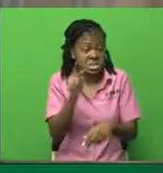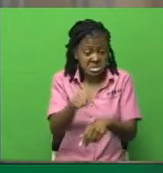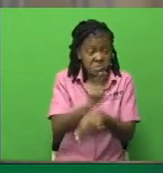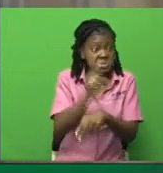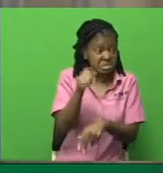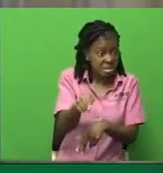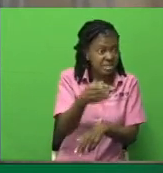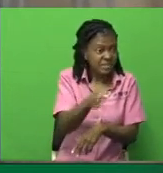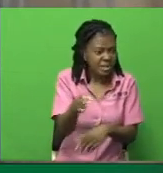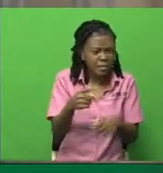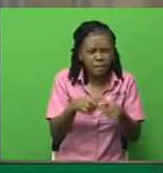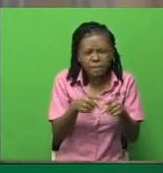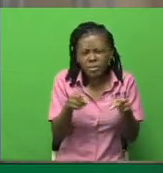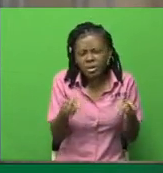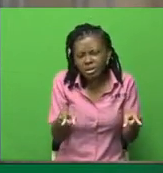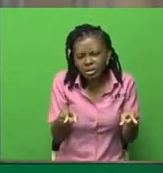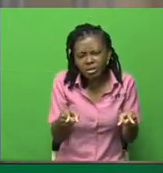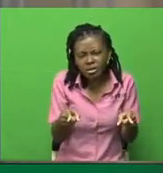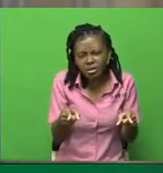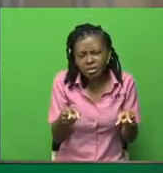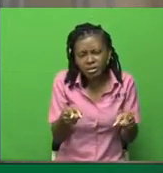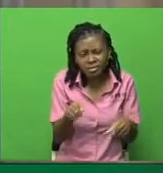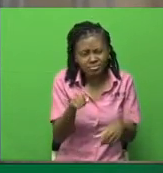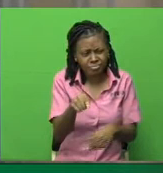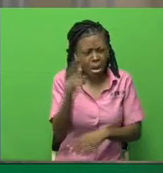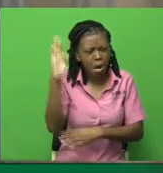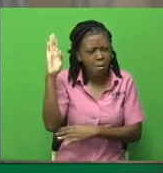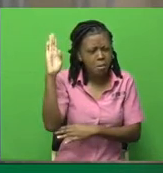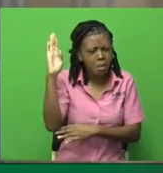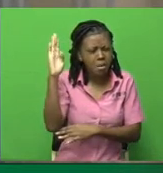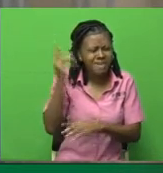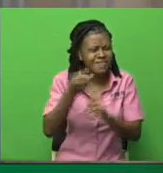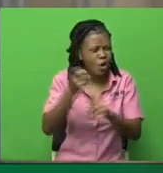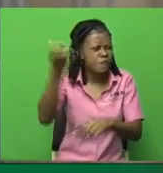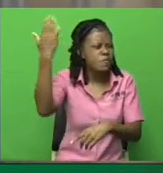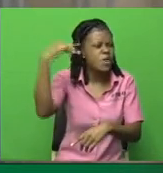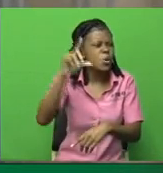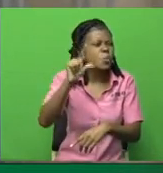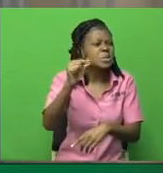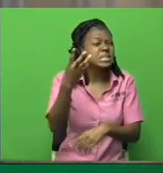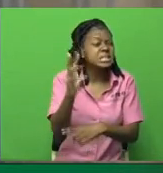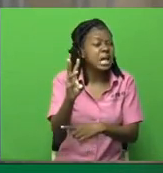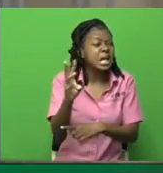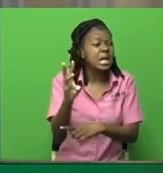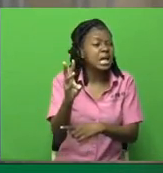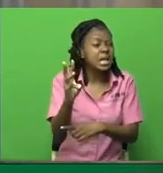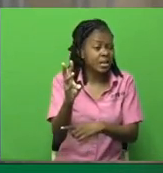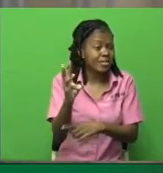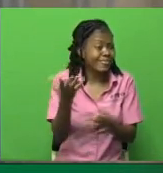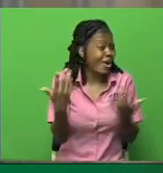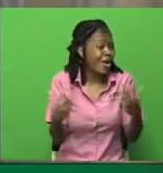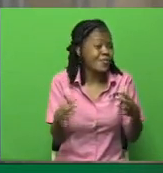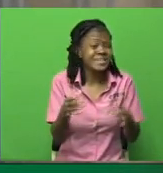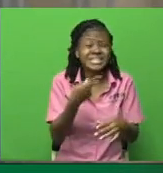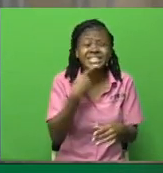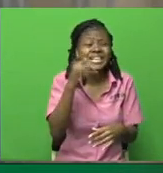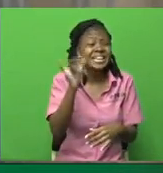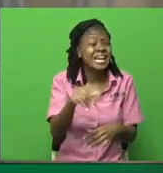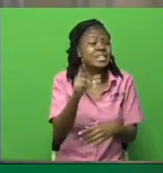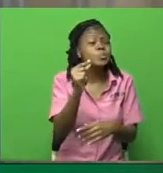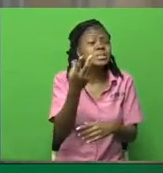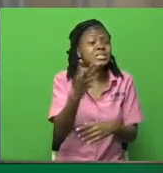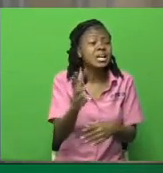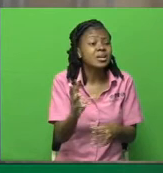but this is a promise that he had made in 2016. his goal when he made a promise in 2016